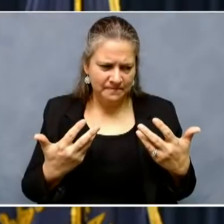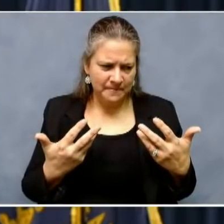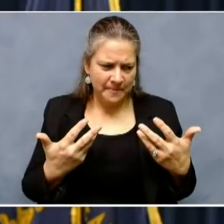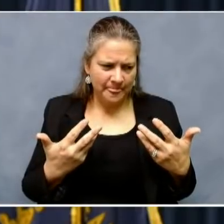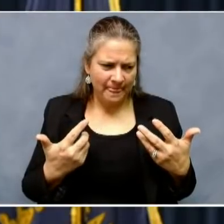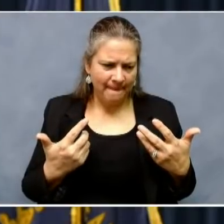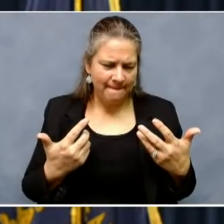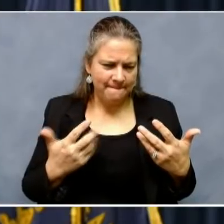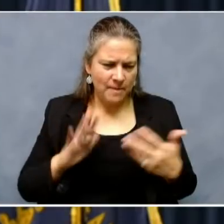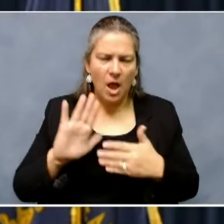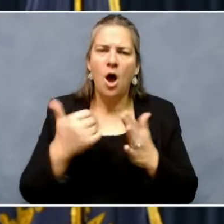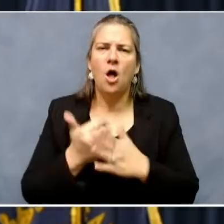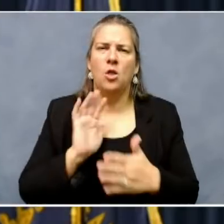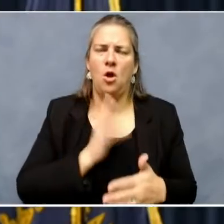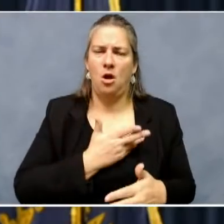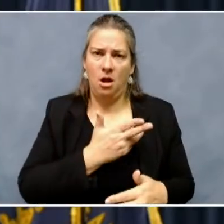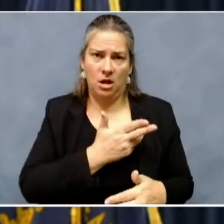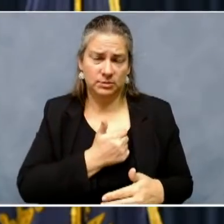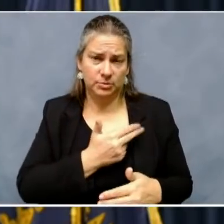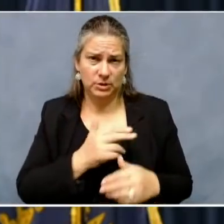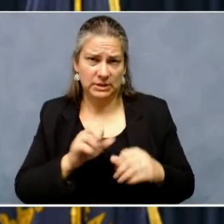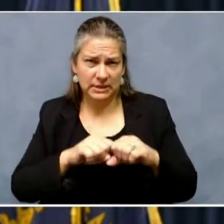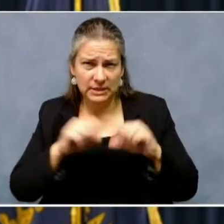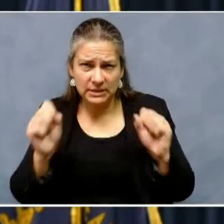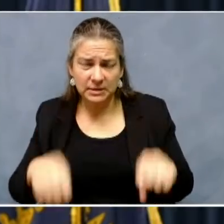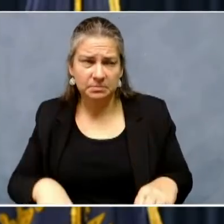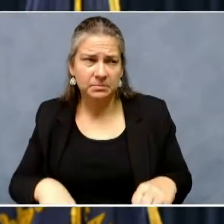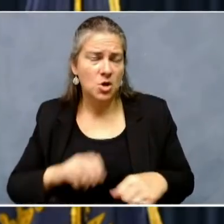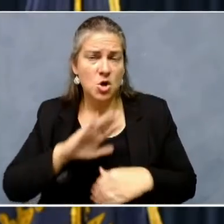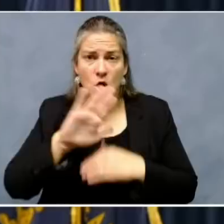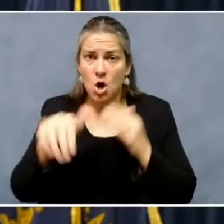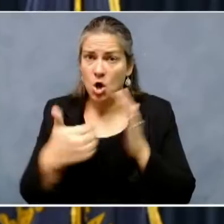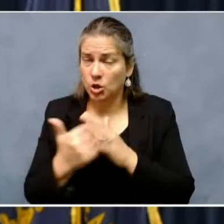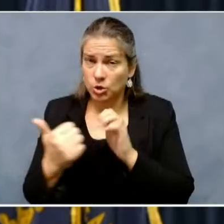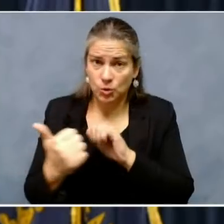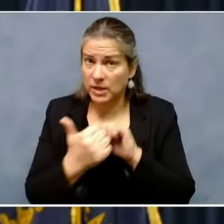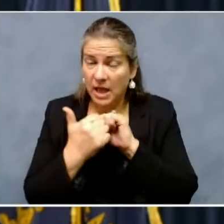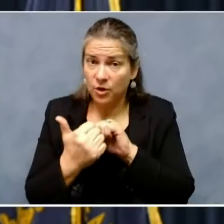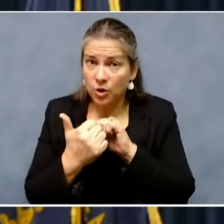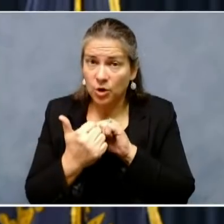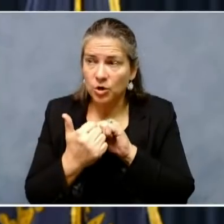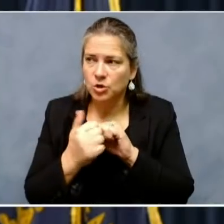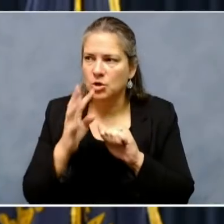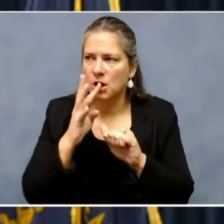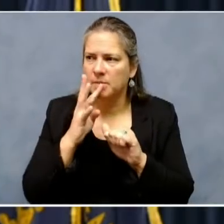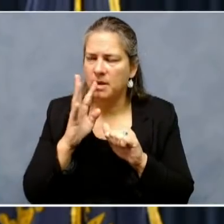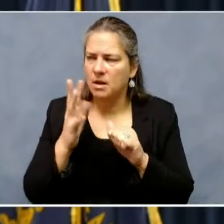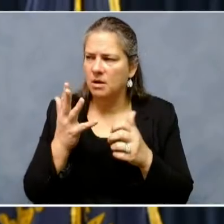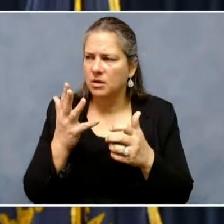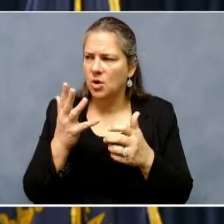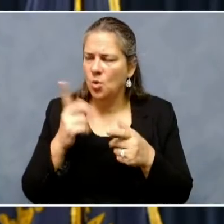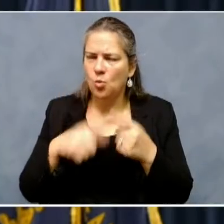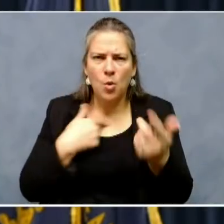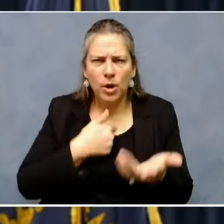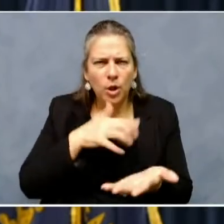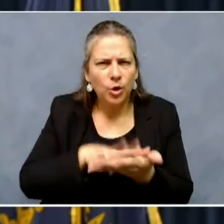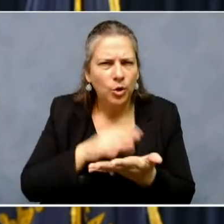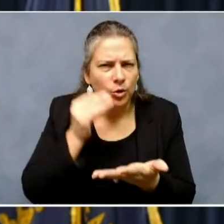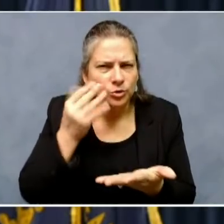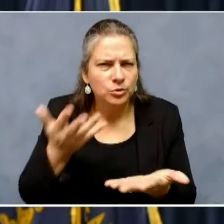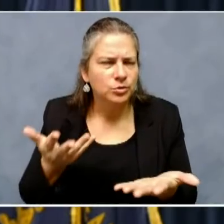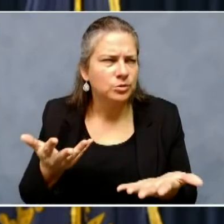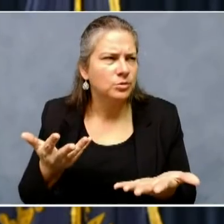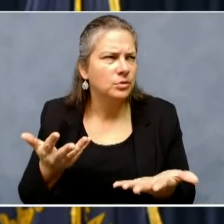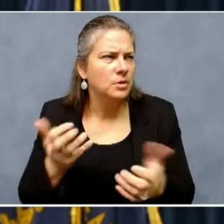of our hospital systems and others together to talk about lessons learned and to make sure that we have